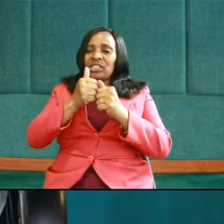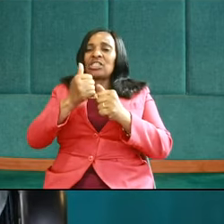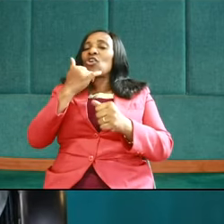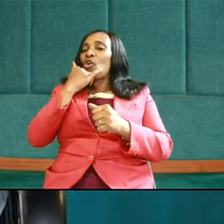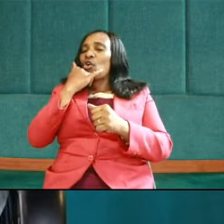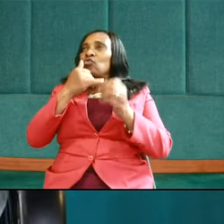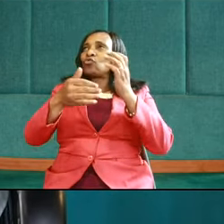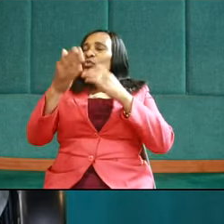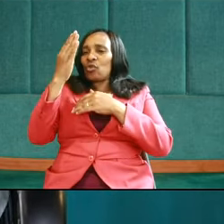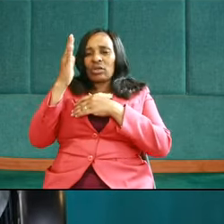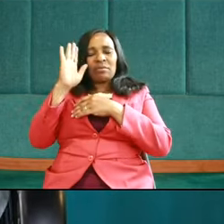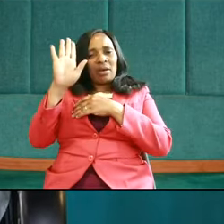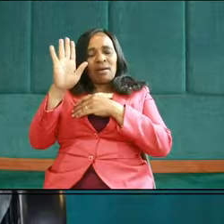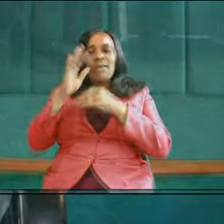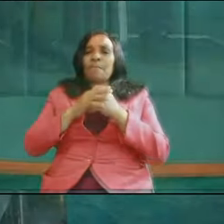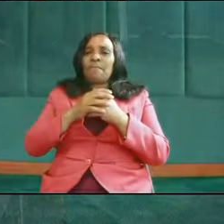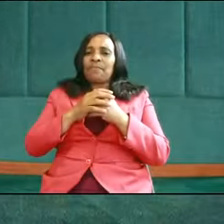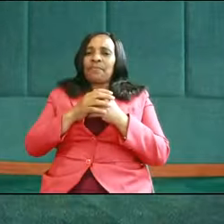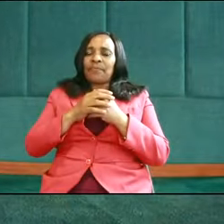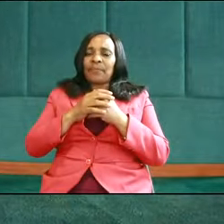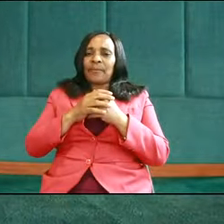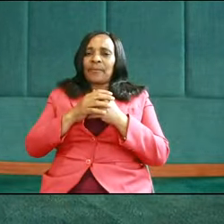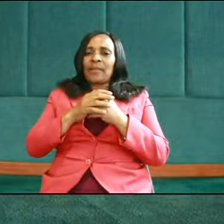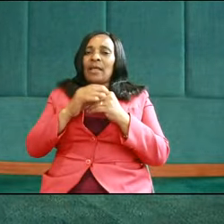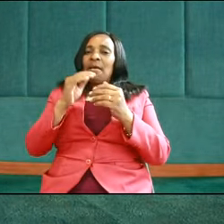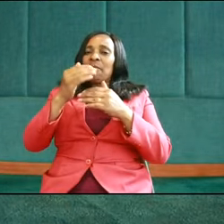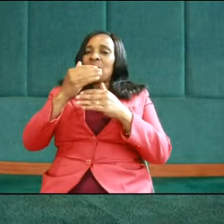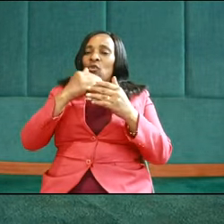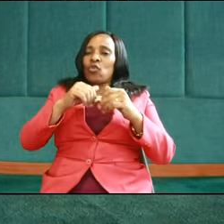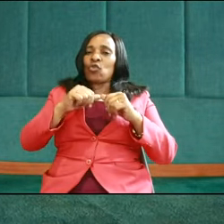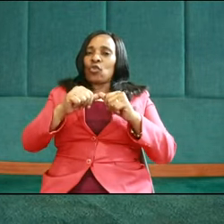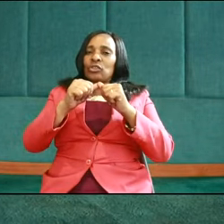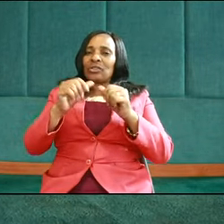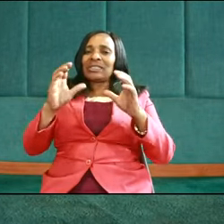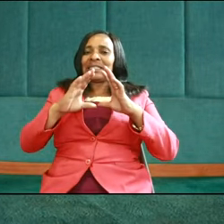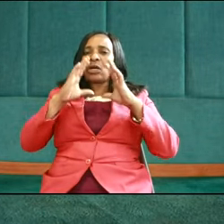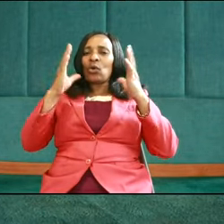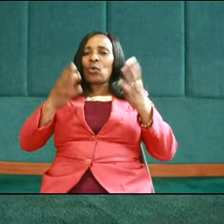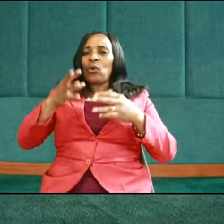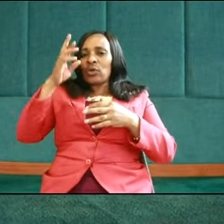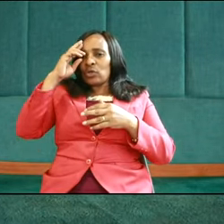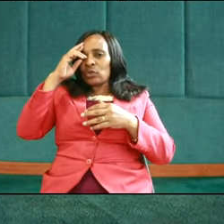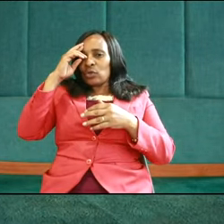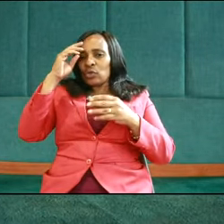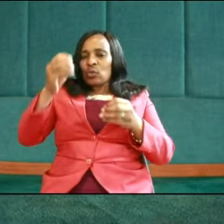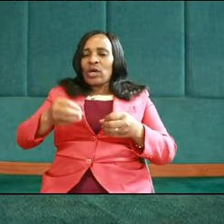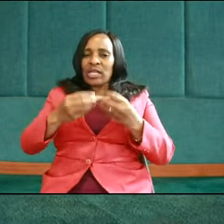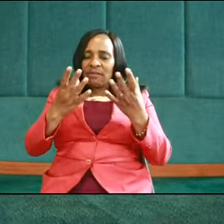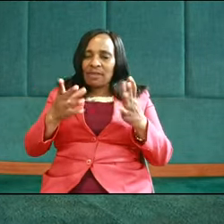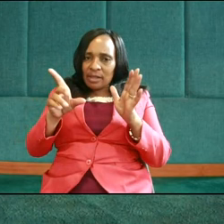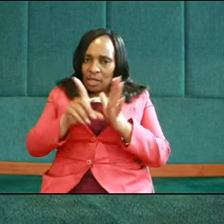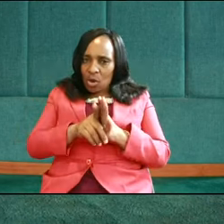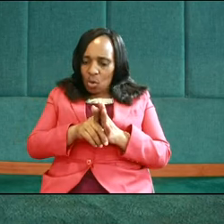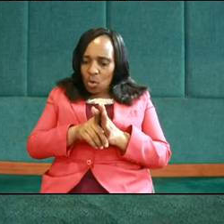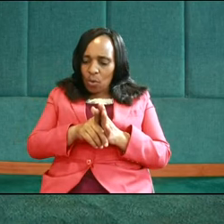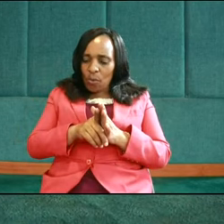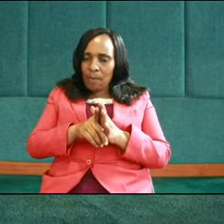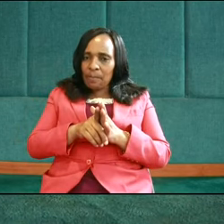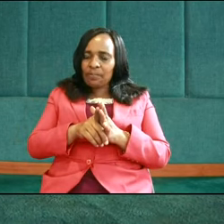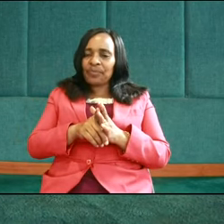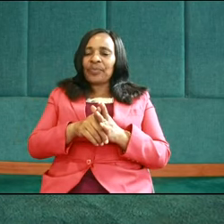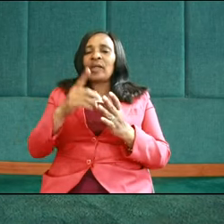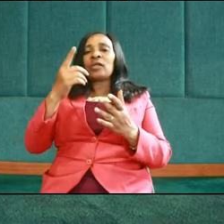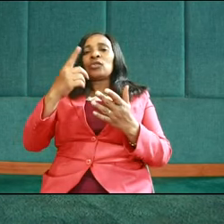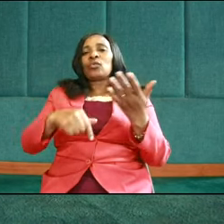sure. Yeah. Before we continue, I want to say the whole reason we were given the law